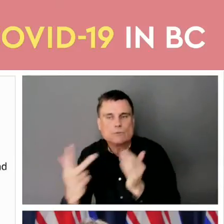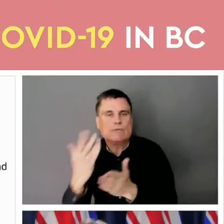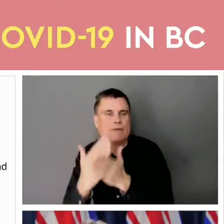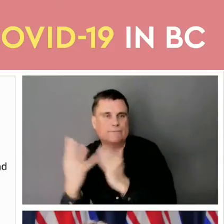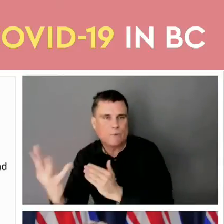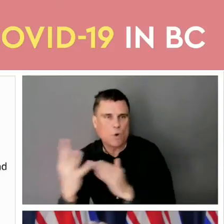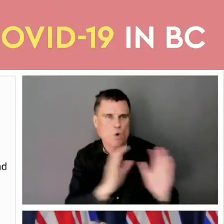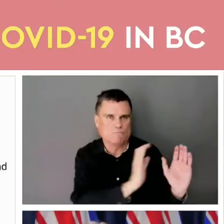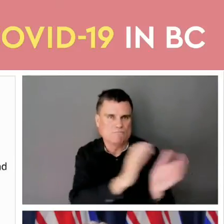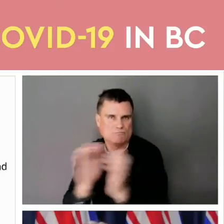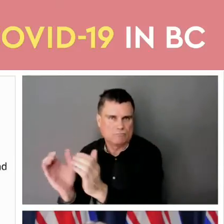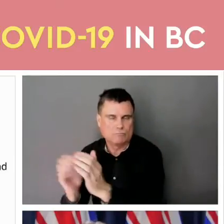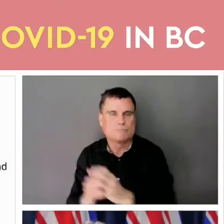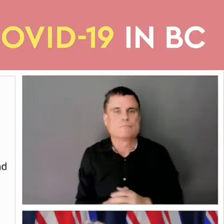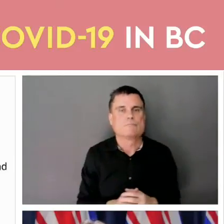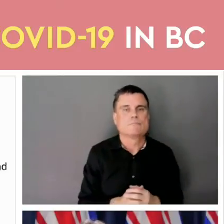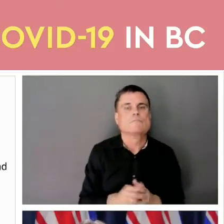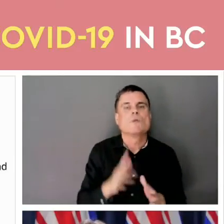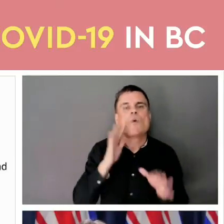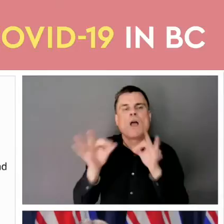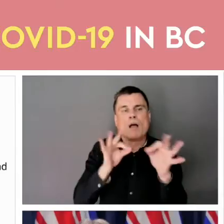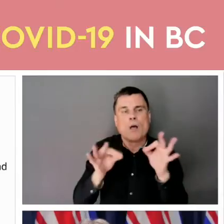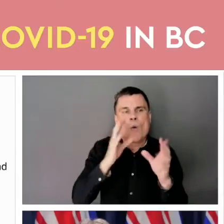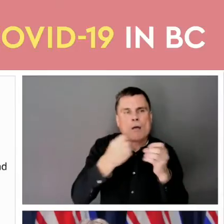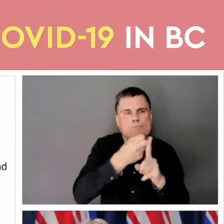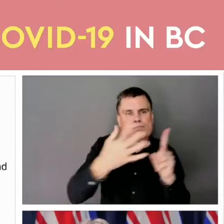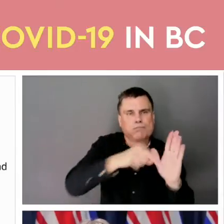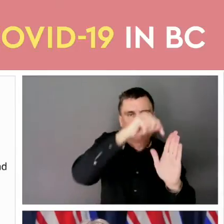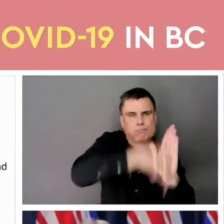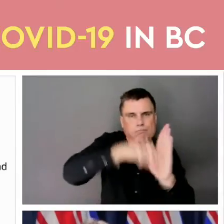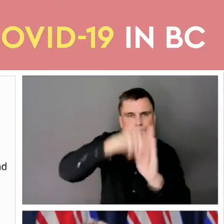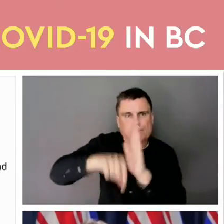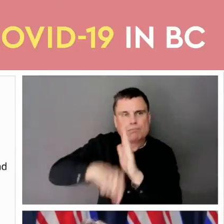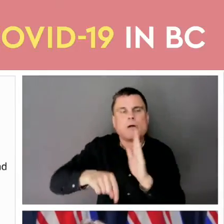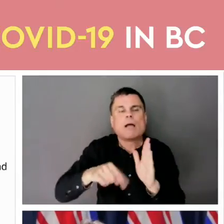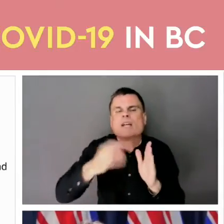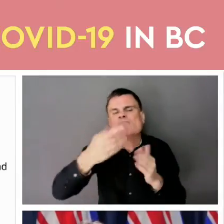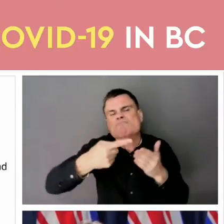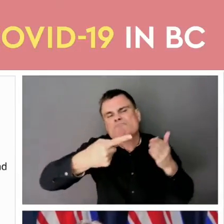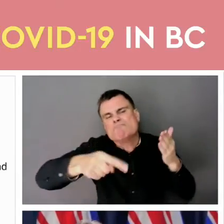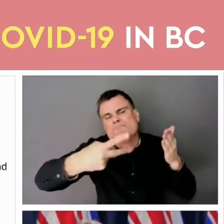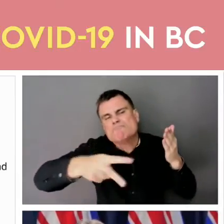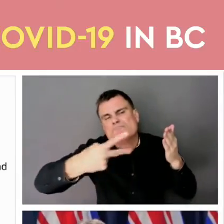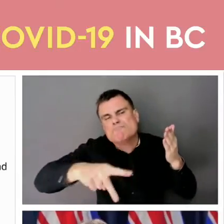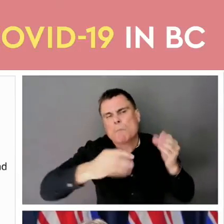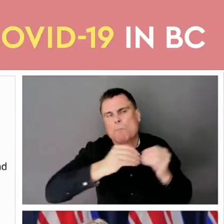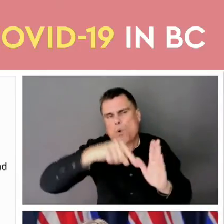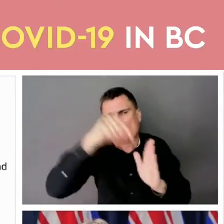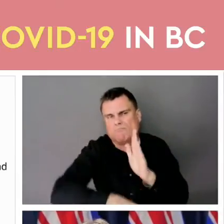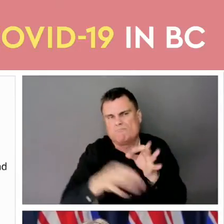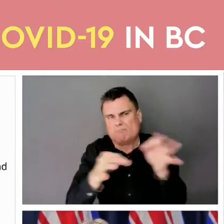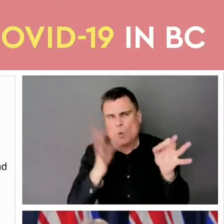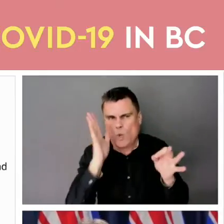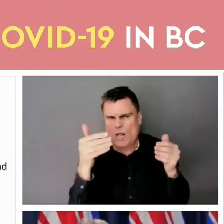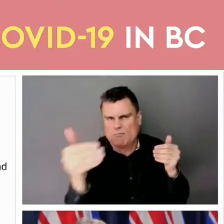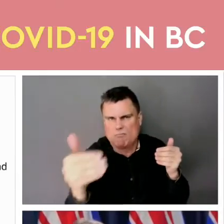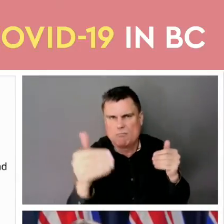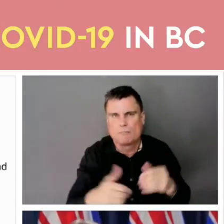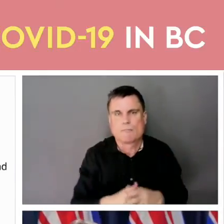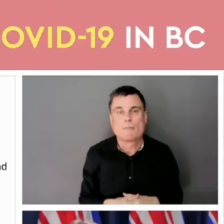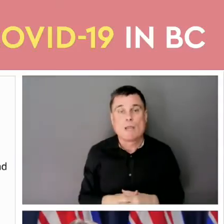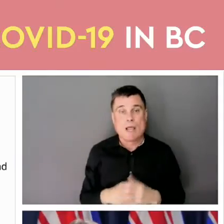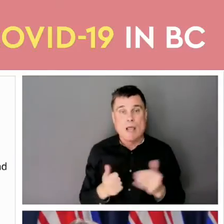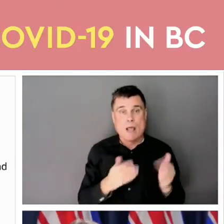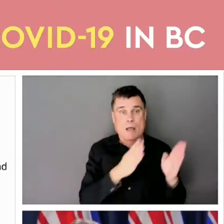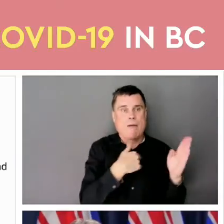in the coming weeks. There will be four phases for immunization, and as you've heard, based on expert advice and guidance from